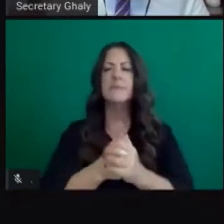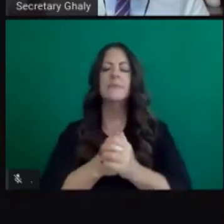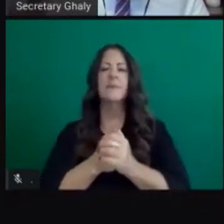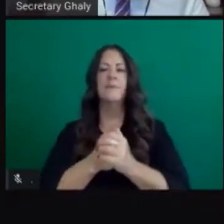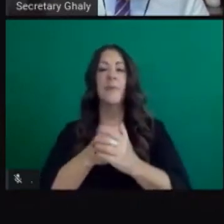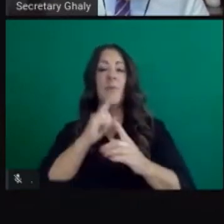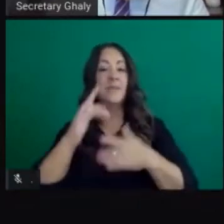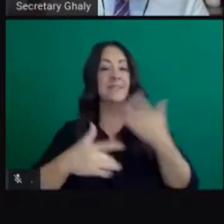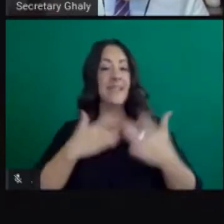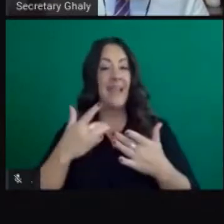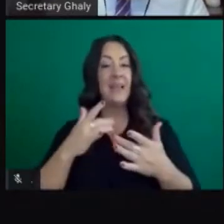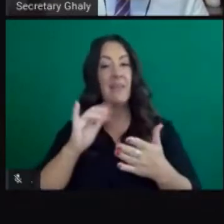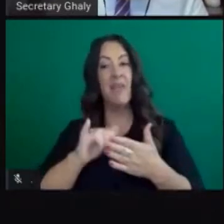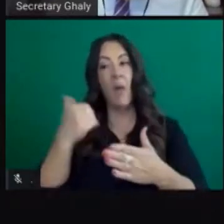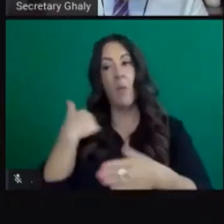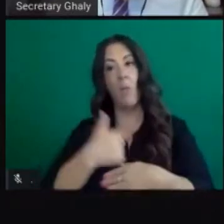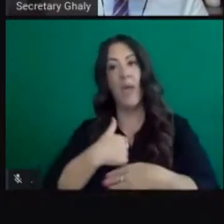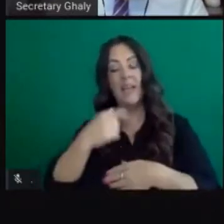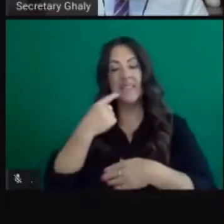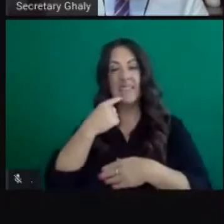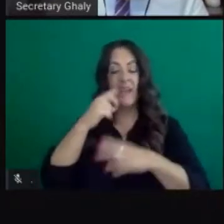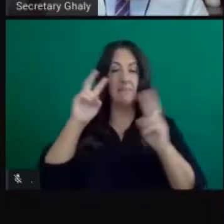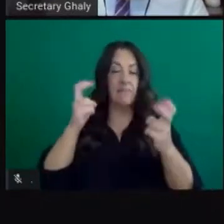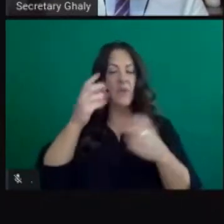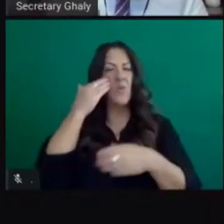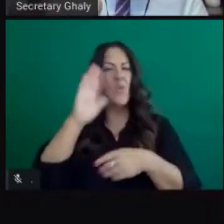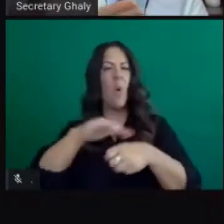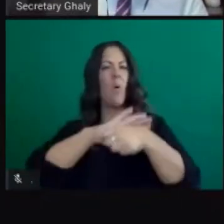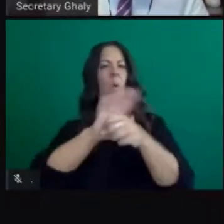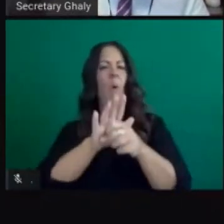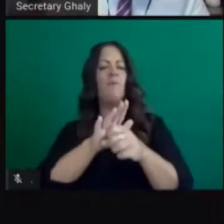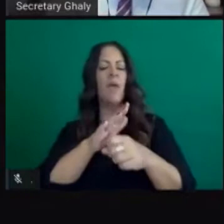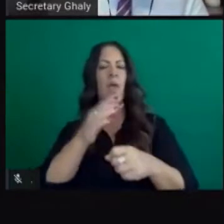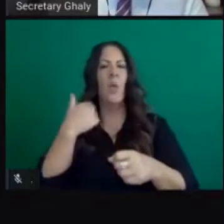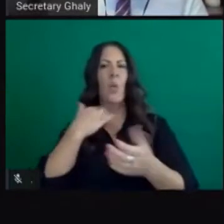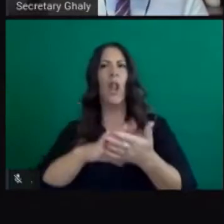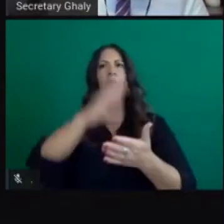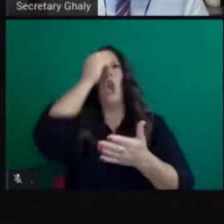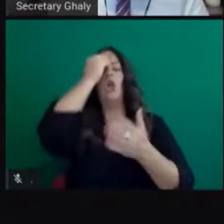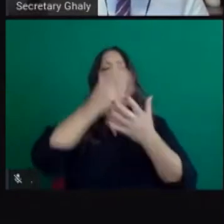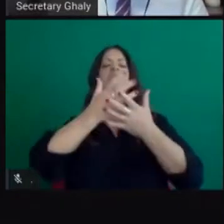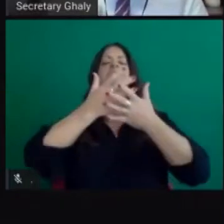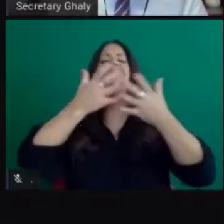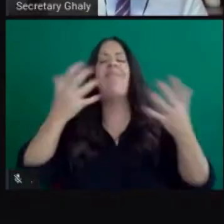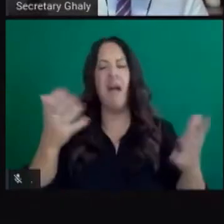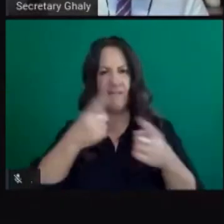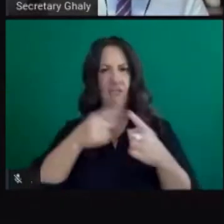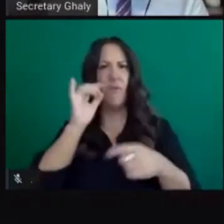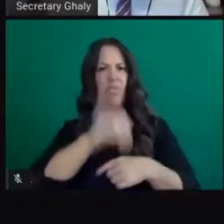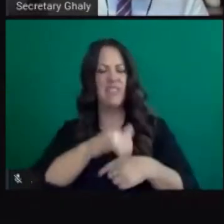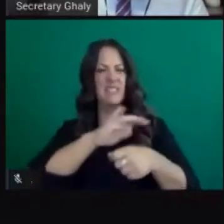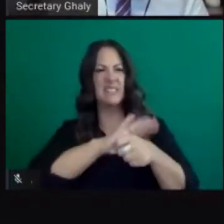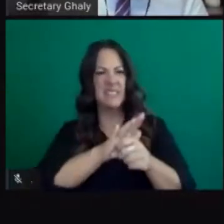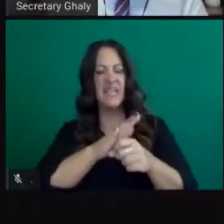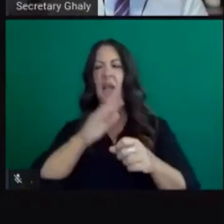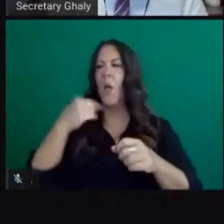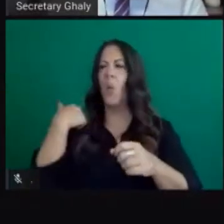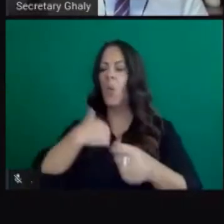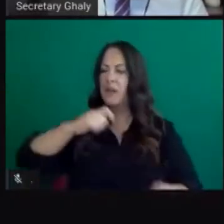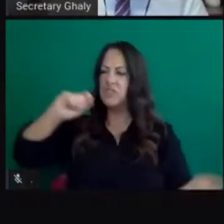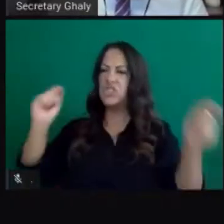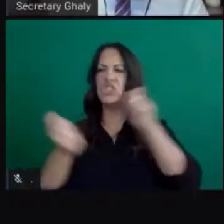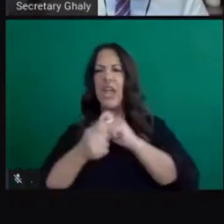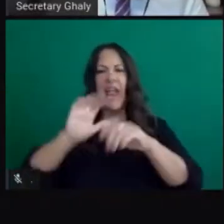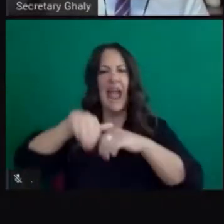way, really deploying. I often say that COVID has helped us move forward innovations and progress even faster than we